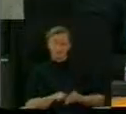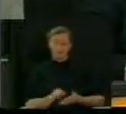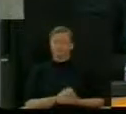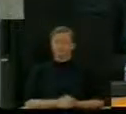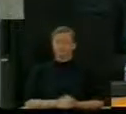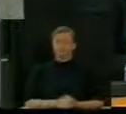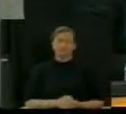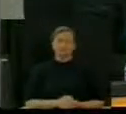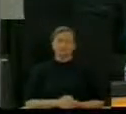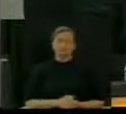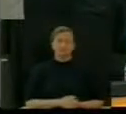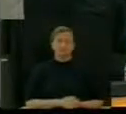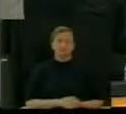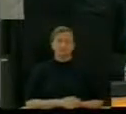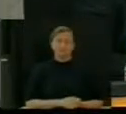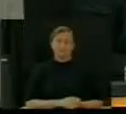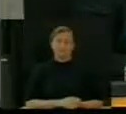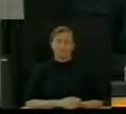Seeing none.